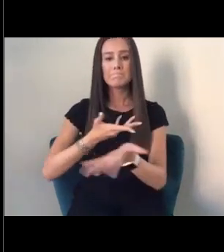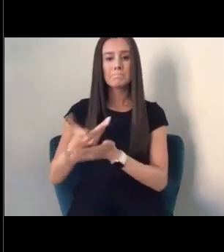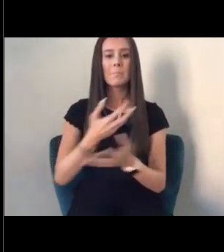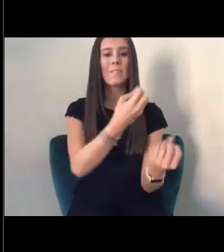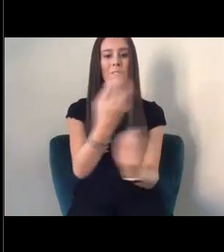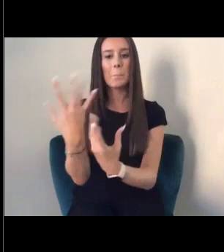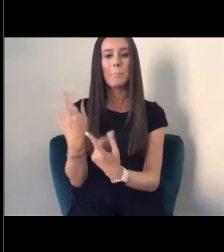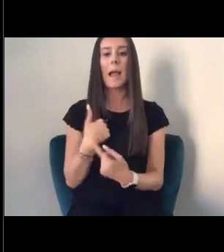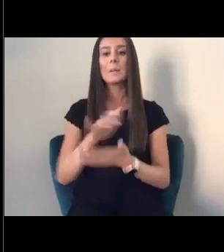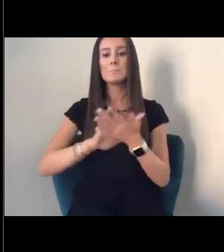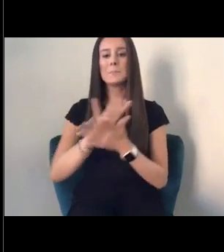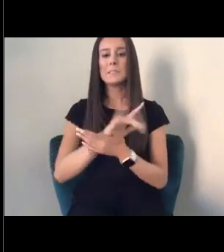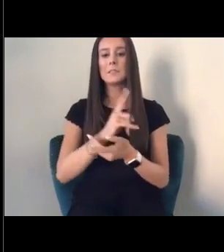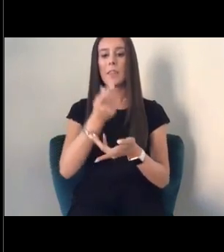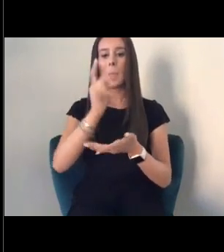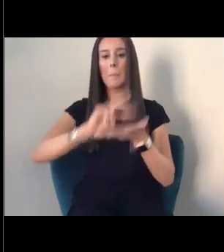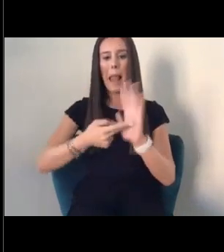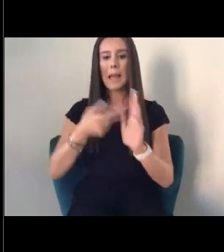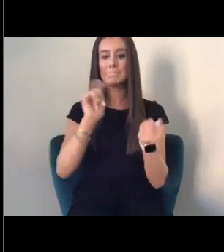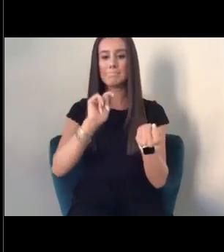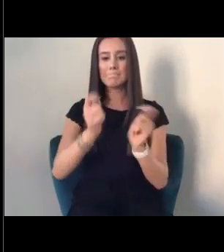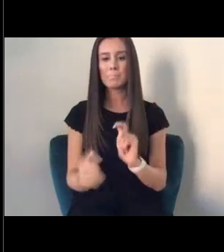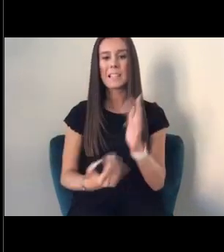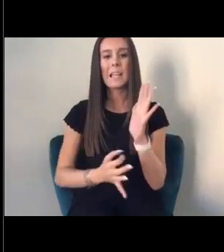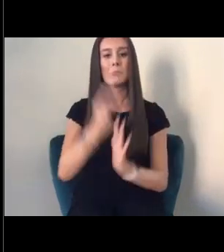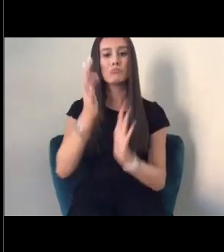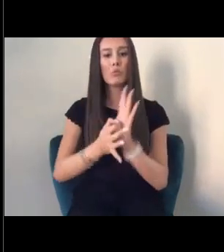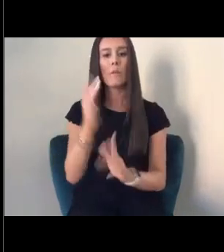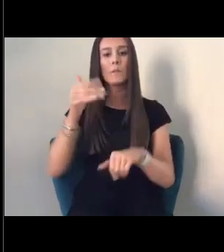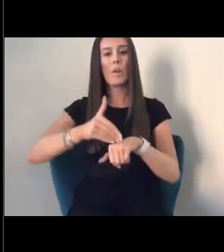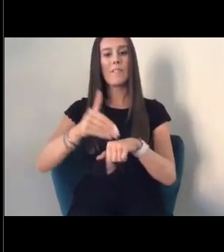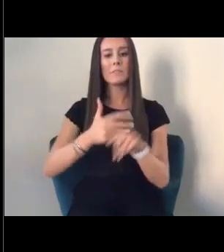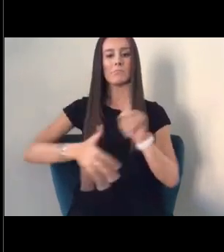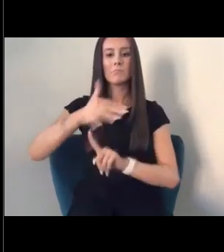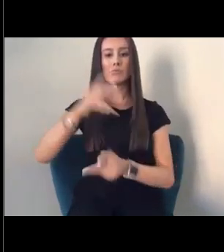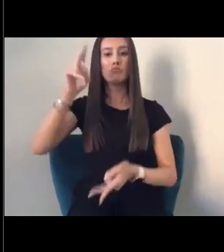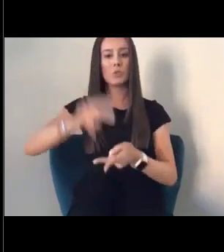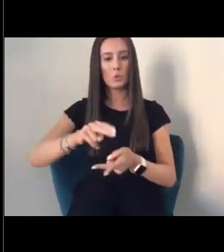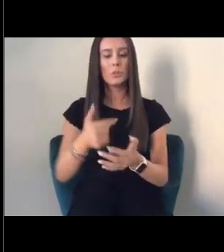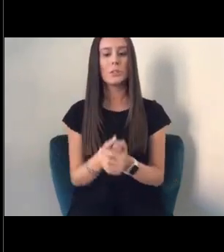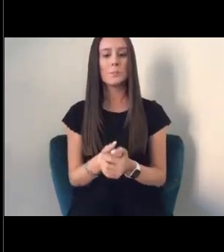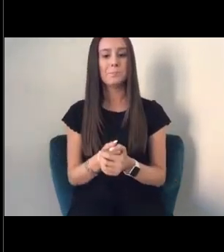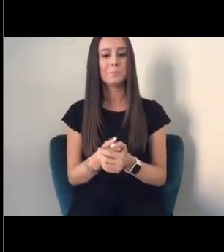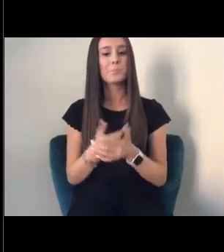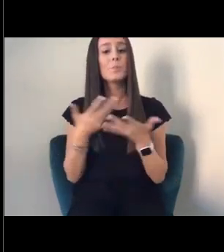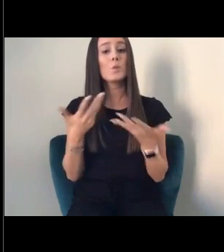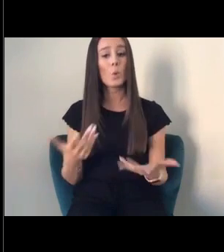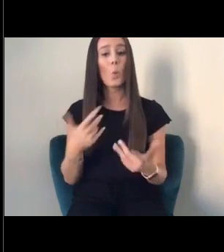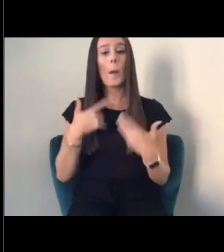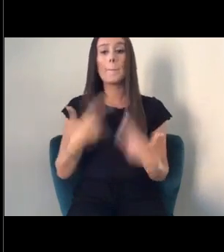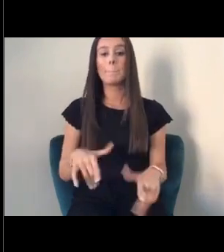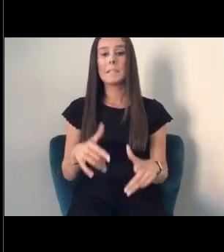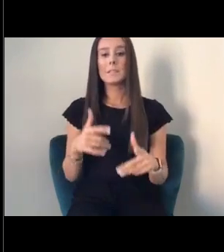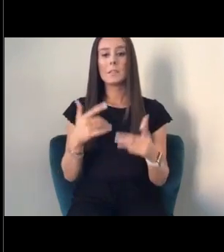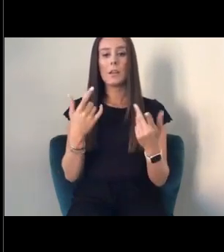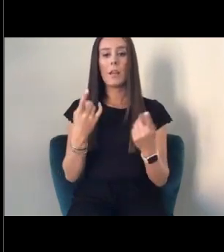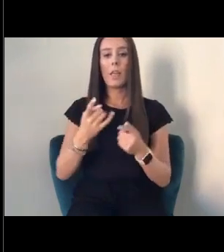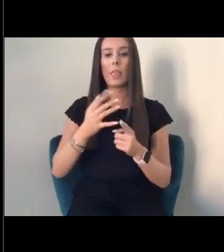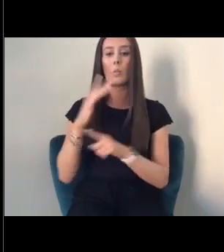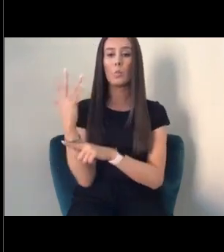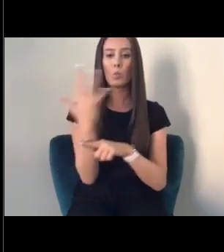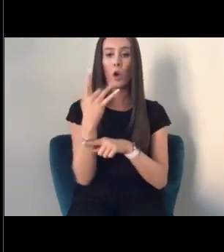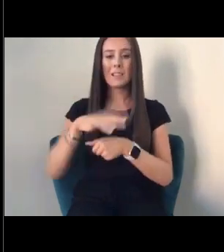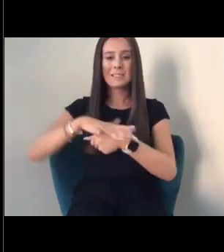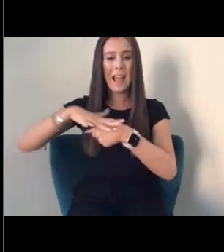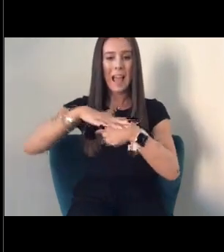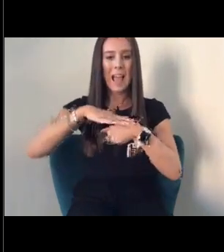utility diversions that we presented at supplementary consultation. And in doing so, we've been able to reduce the impacts to